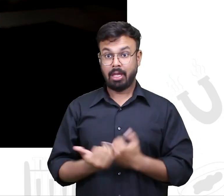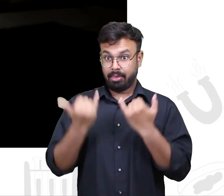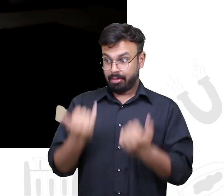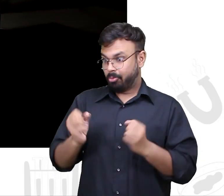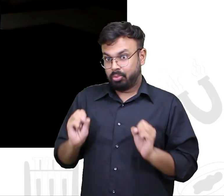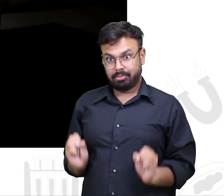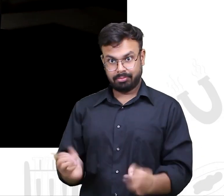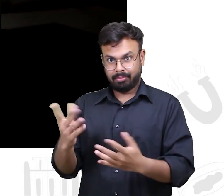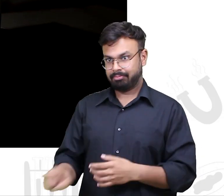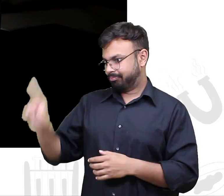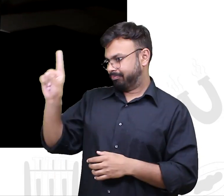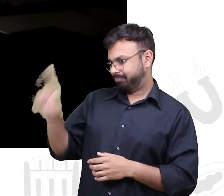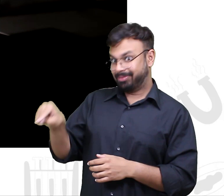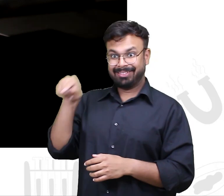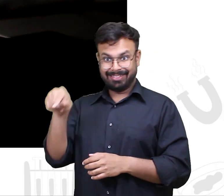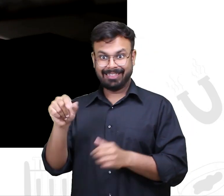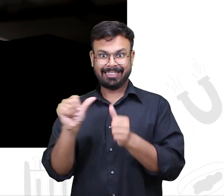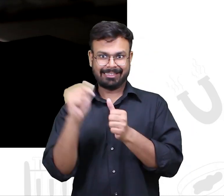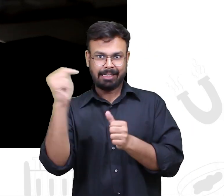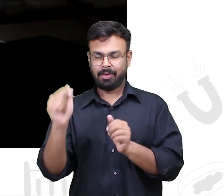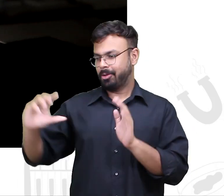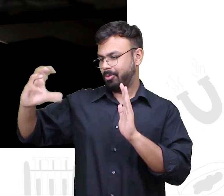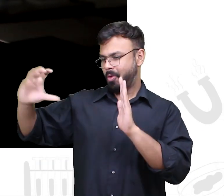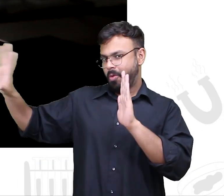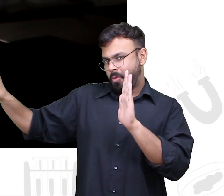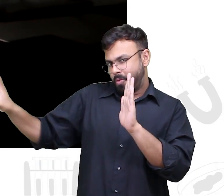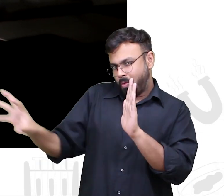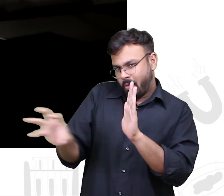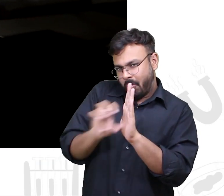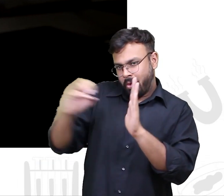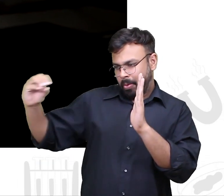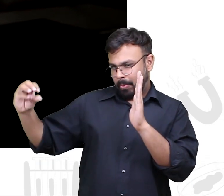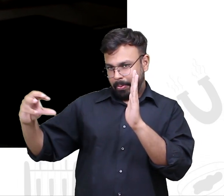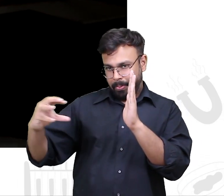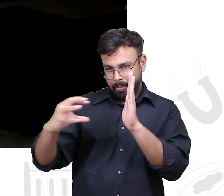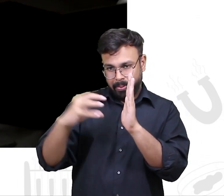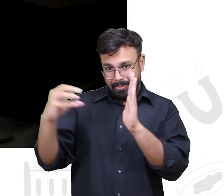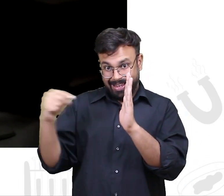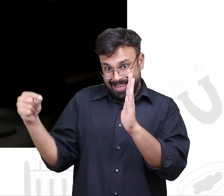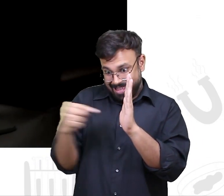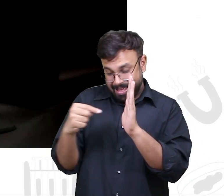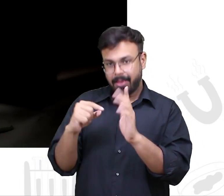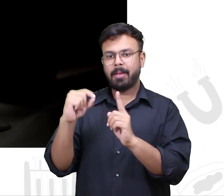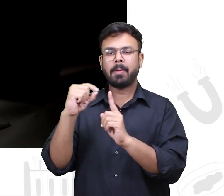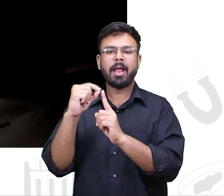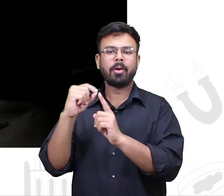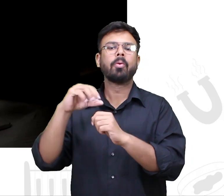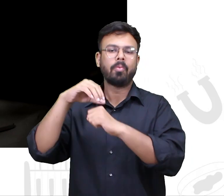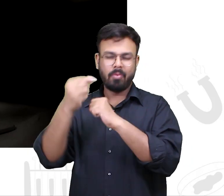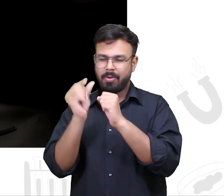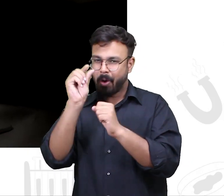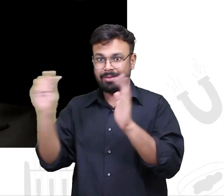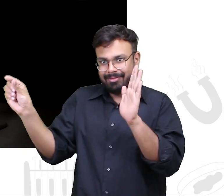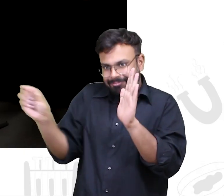we irradiate our anode with the solar simulator light. So as this mimics the solar sun, so what happens